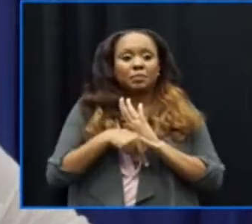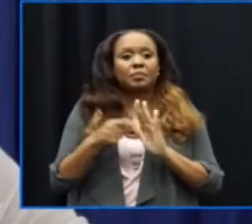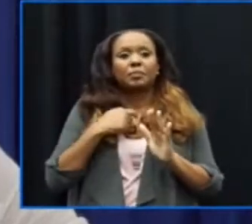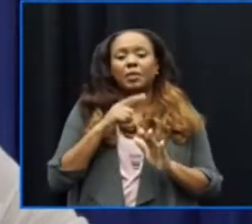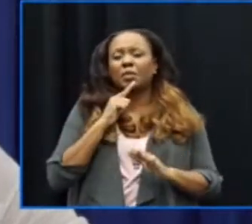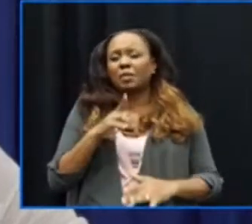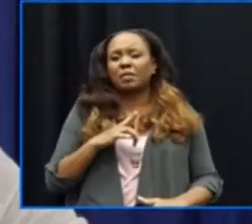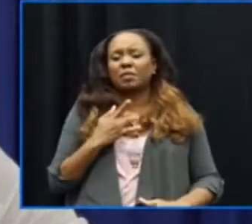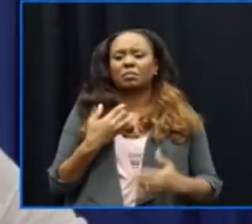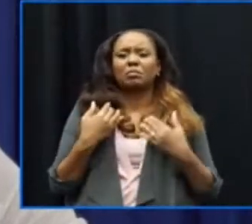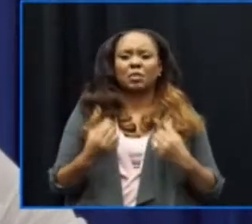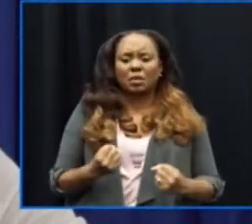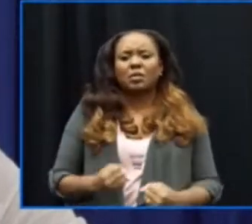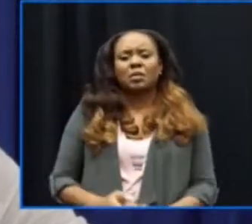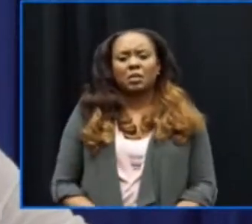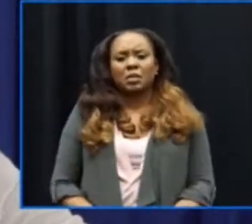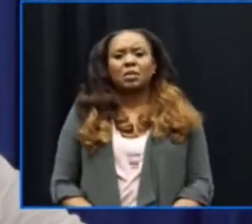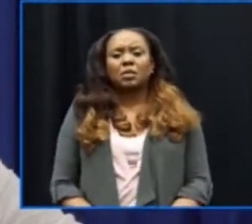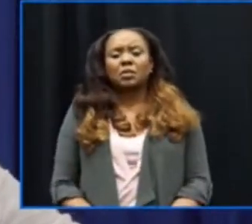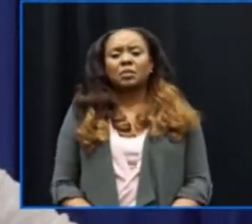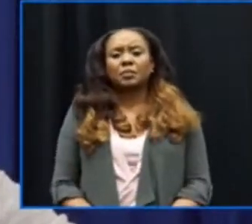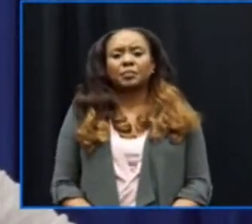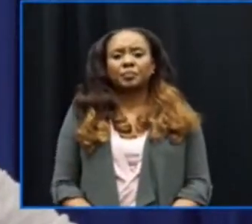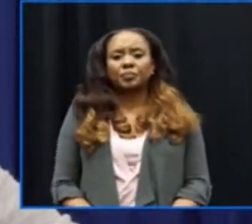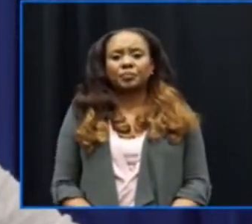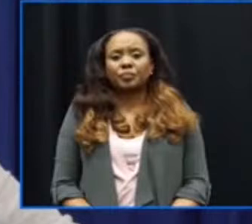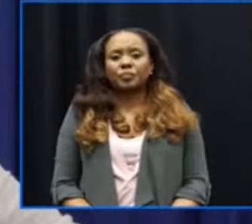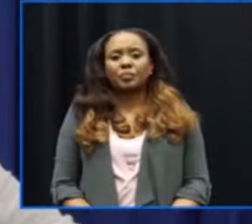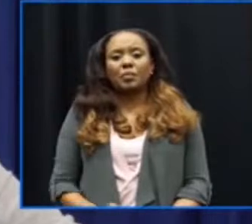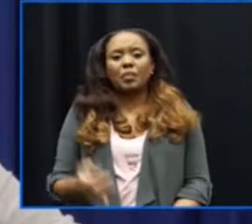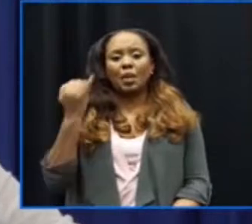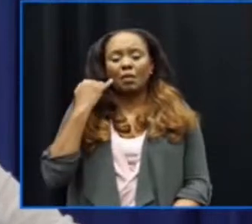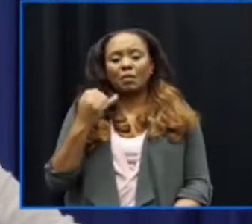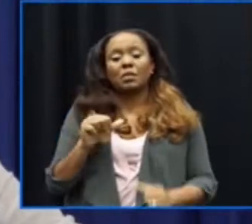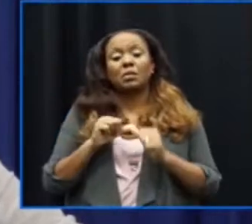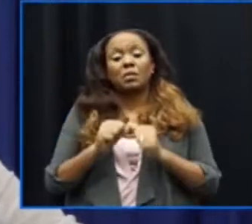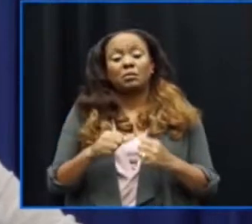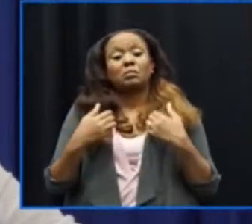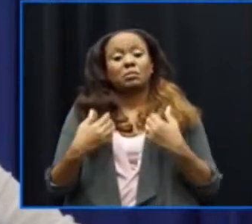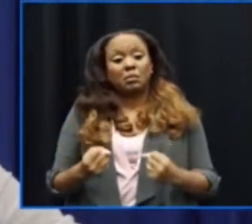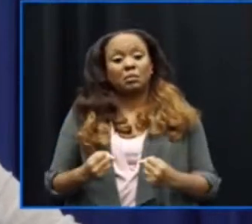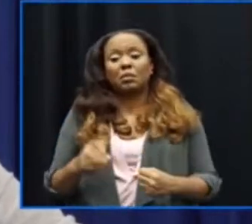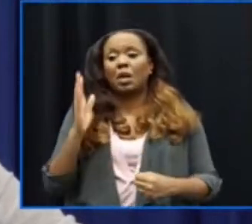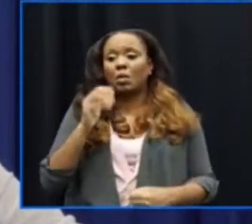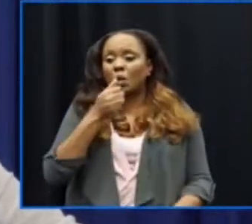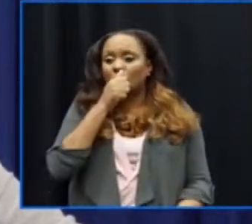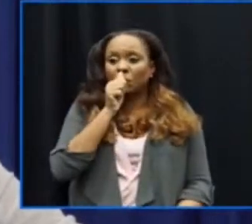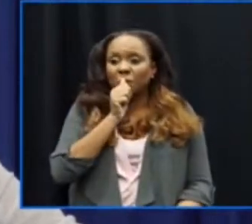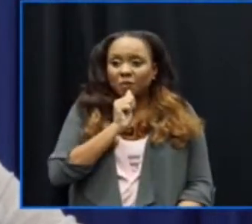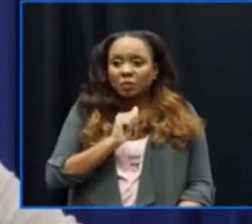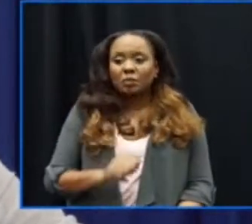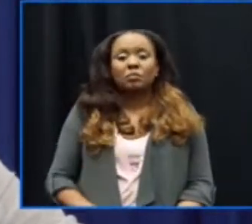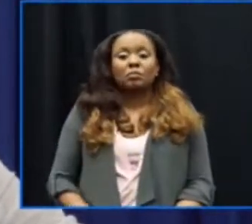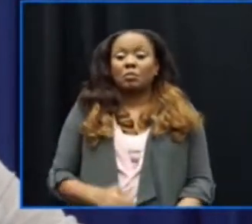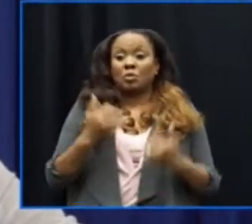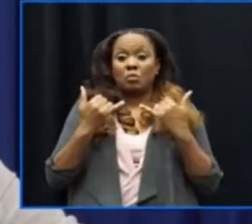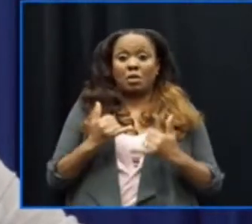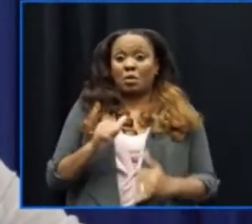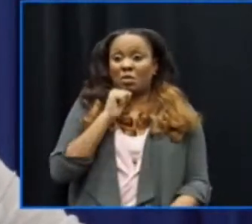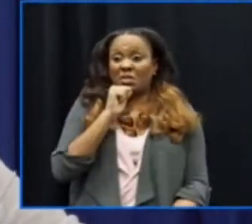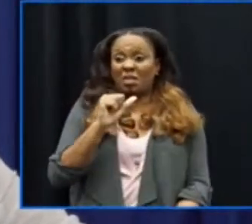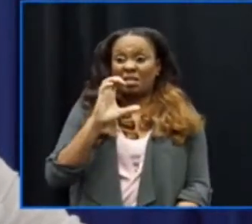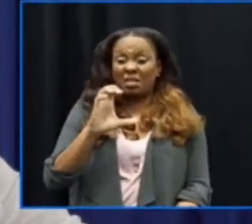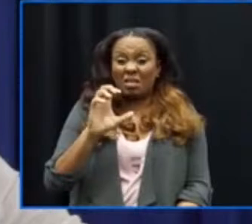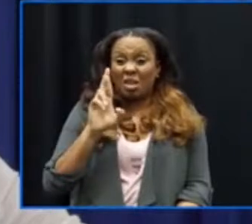feel strongly that if we hold to them, we will get through these moments. And as I said, this is not a crisis, but it is